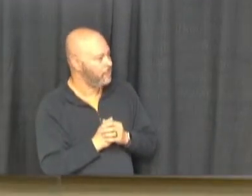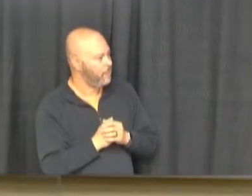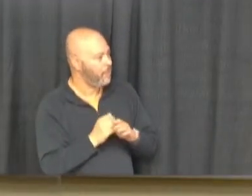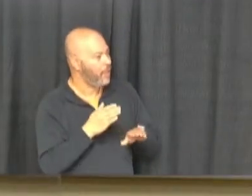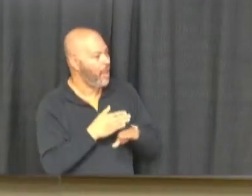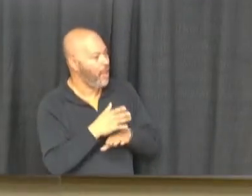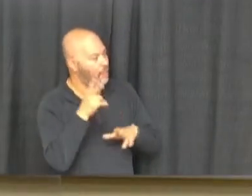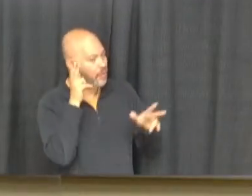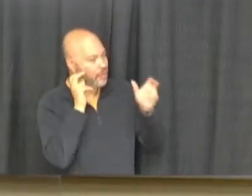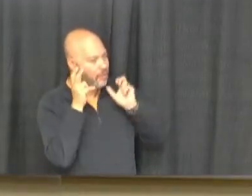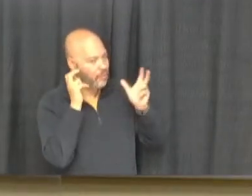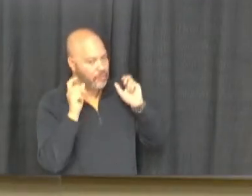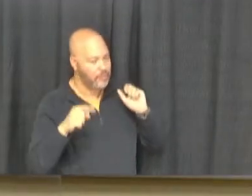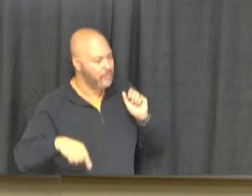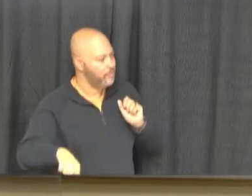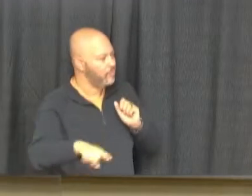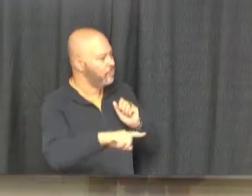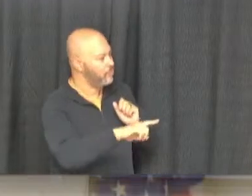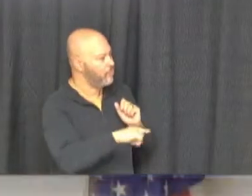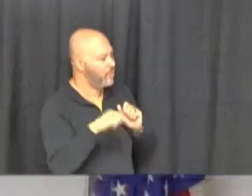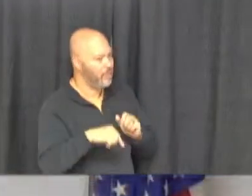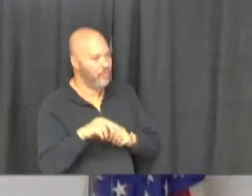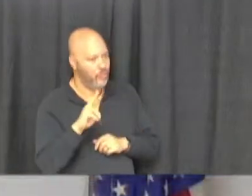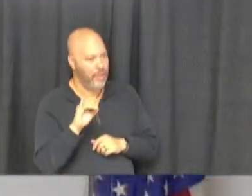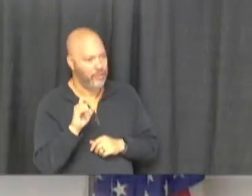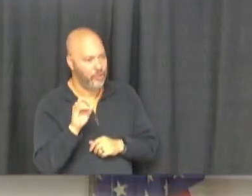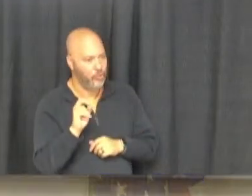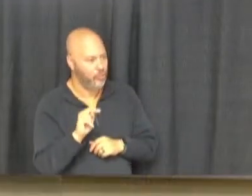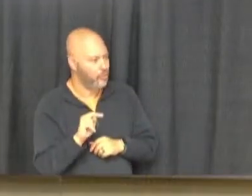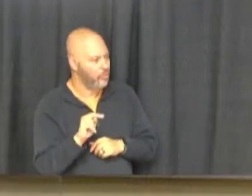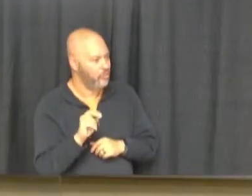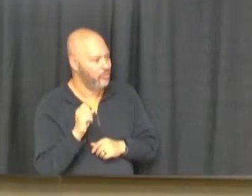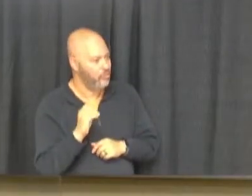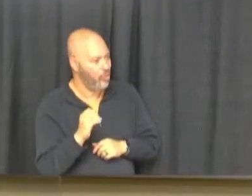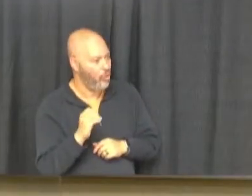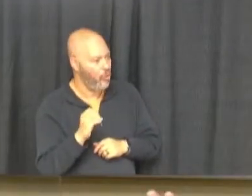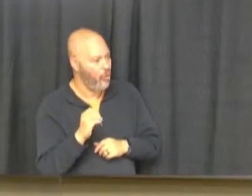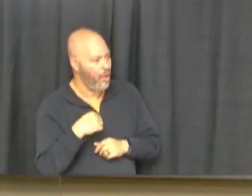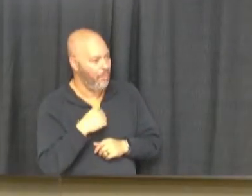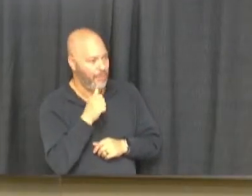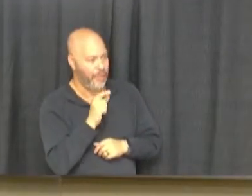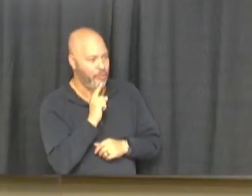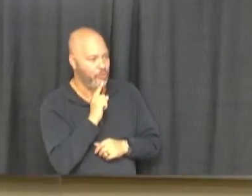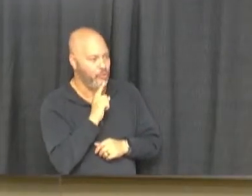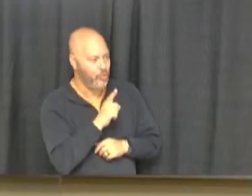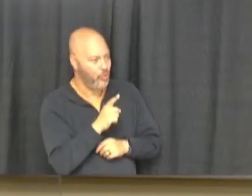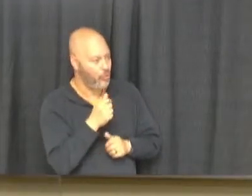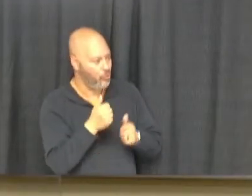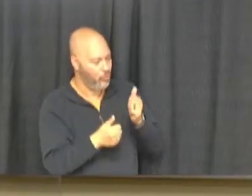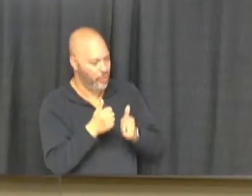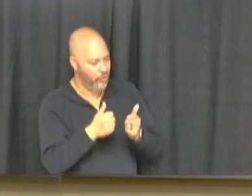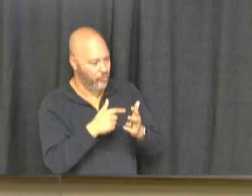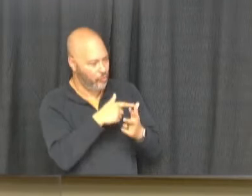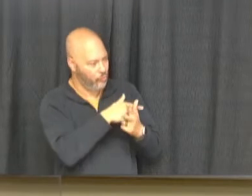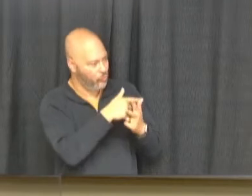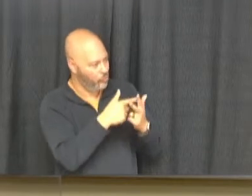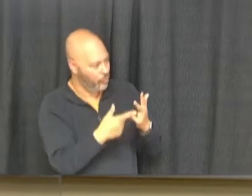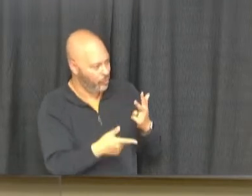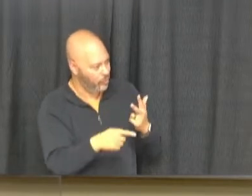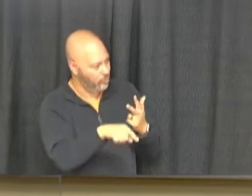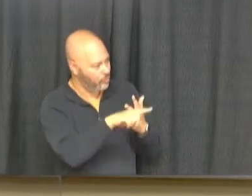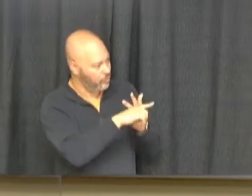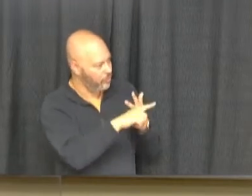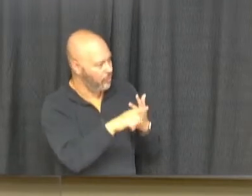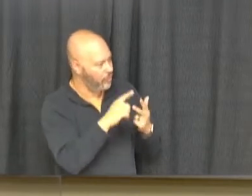After listening to all this, it occurs to me this is a resolution. So I'm not sure which of the 3 of you gentlemen this